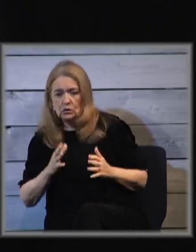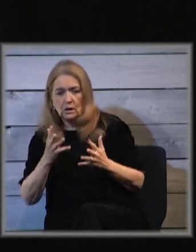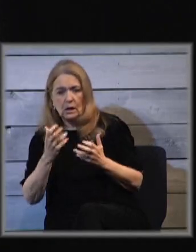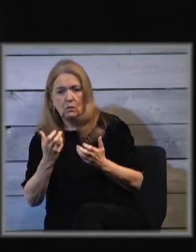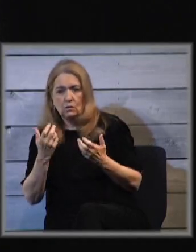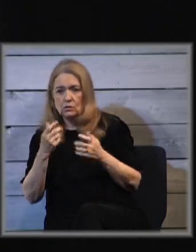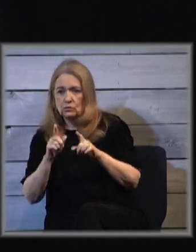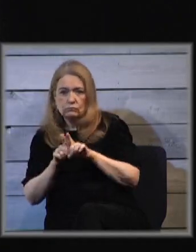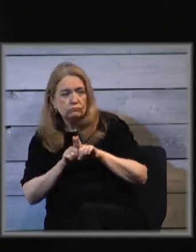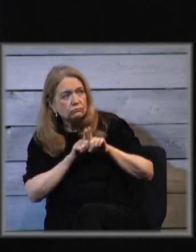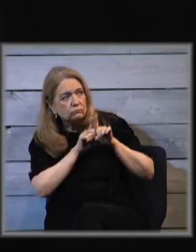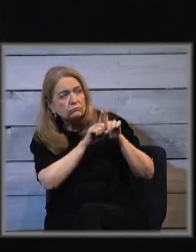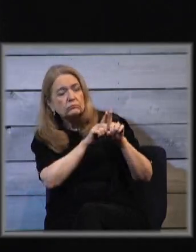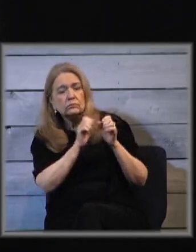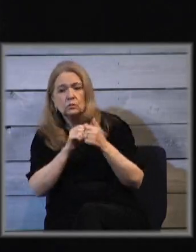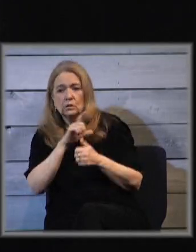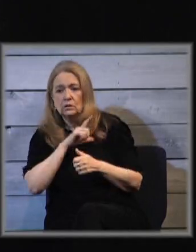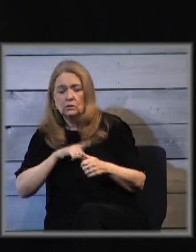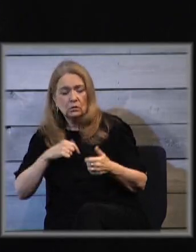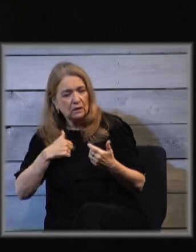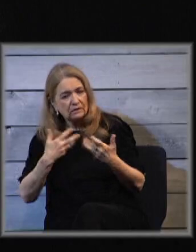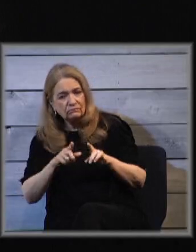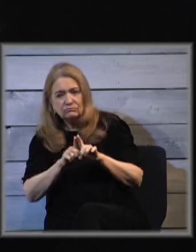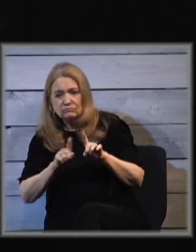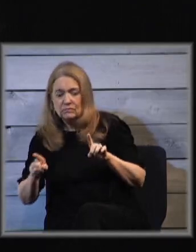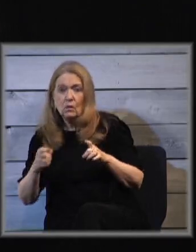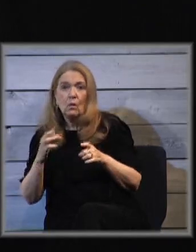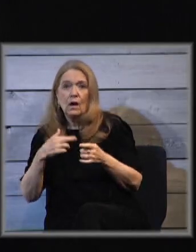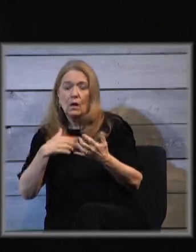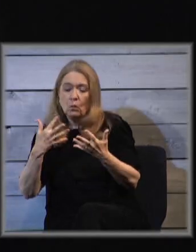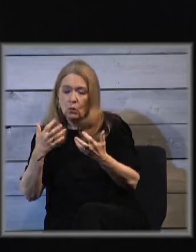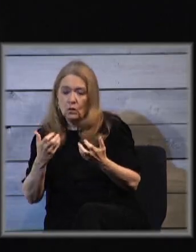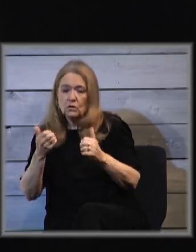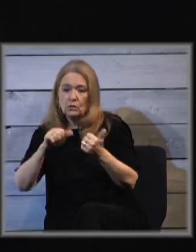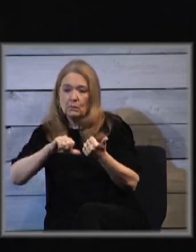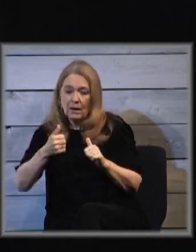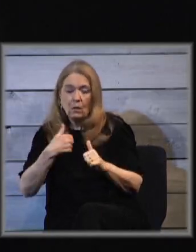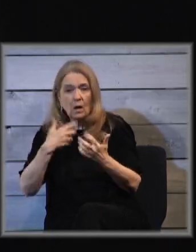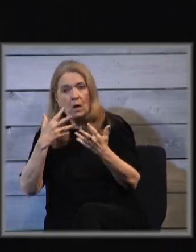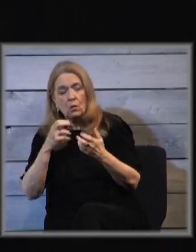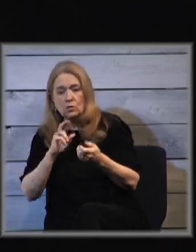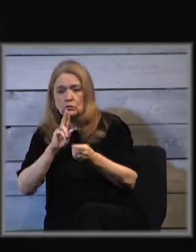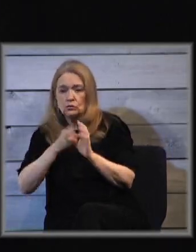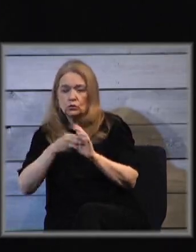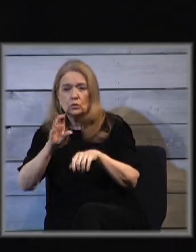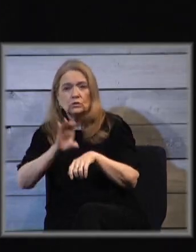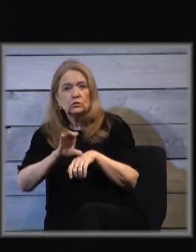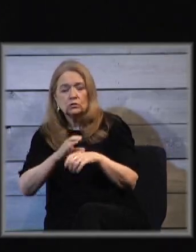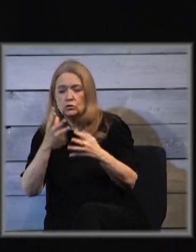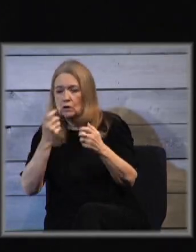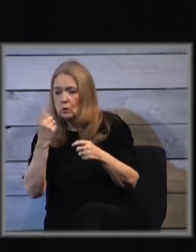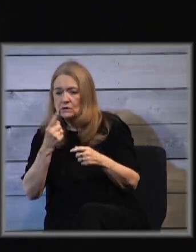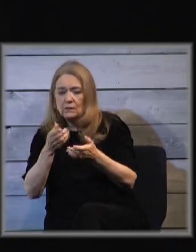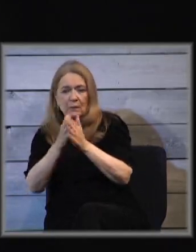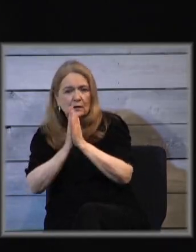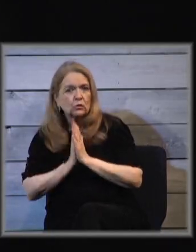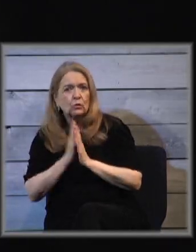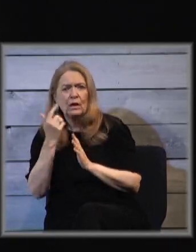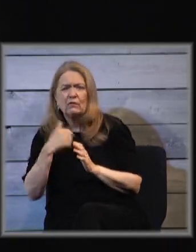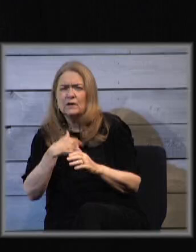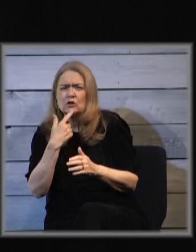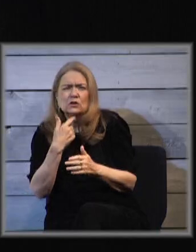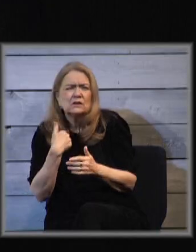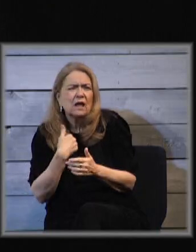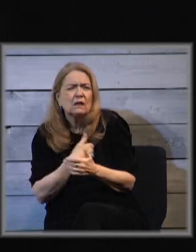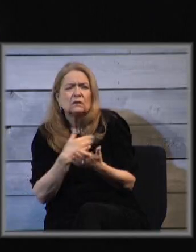rededicate my life to the Lord, or I want to be baptized. I want to join Hilldale Baptist Church. I want someone to pray for me. You just tell us